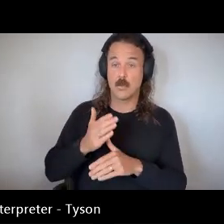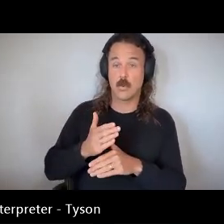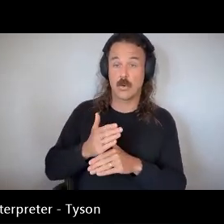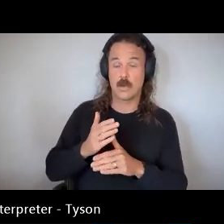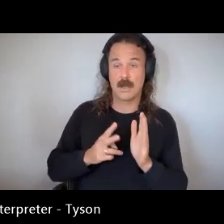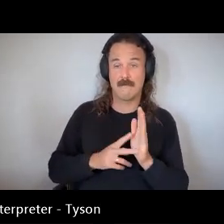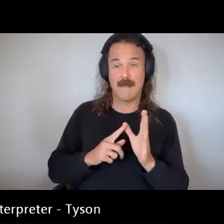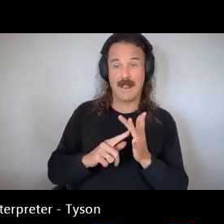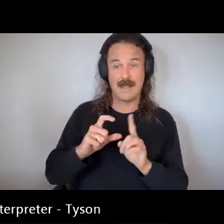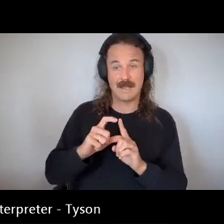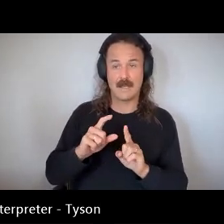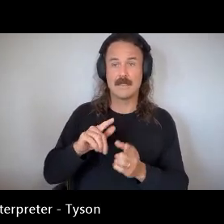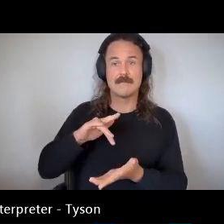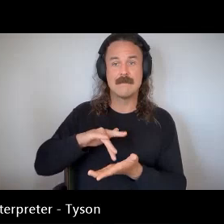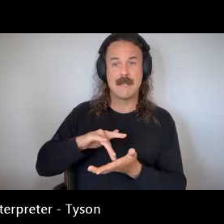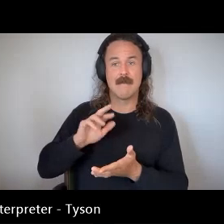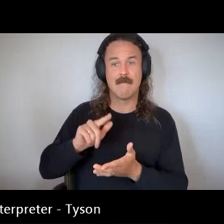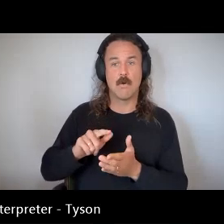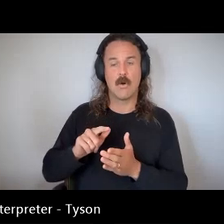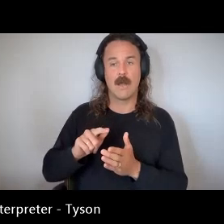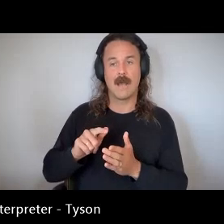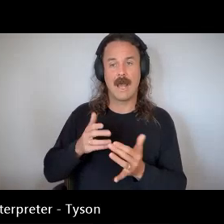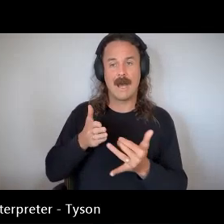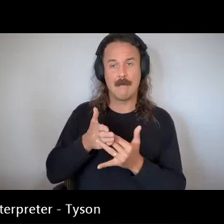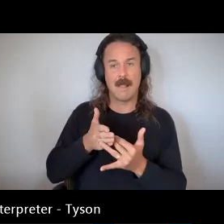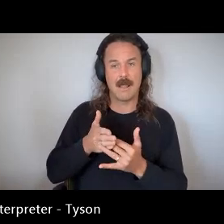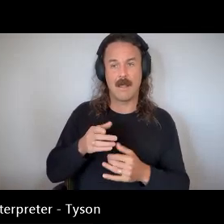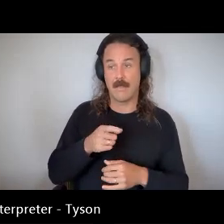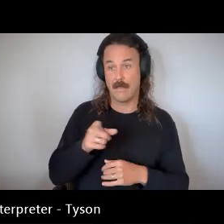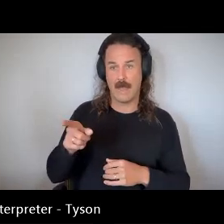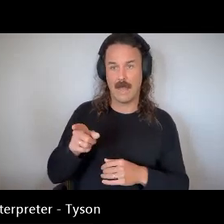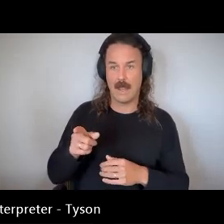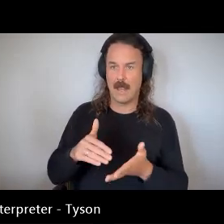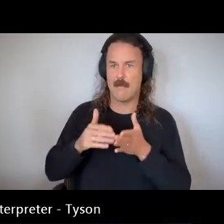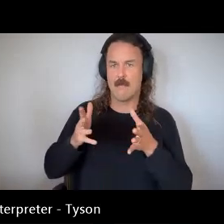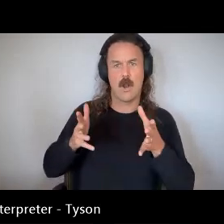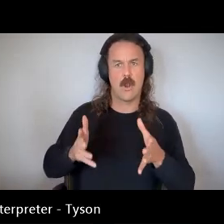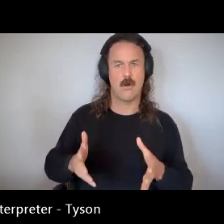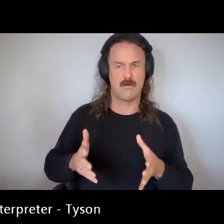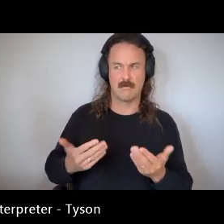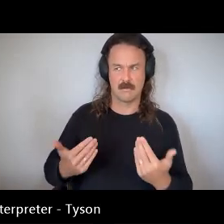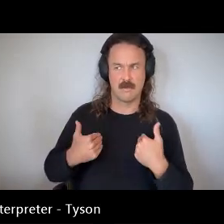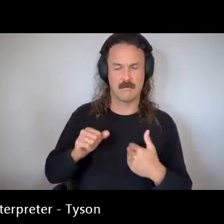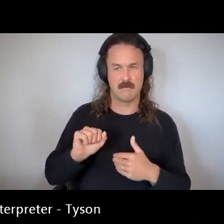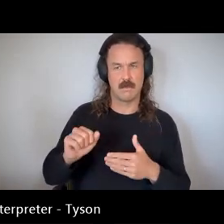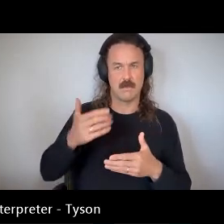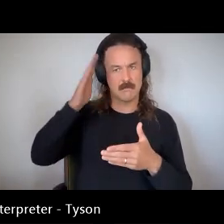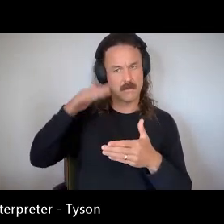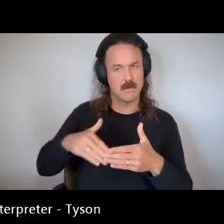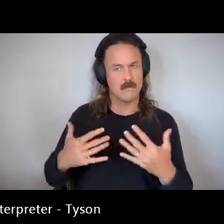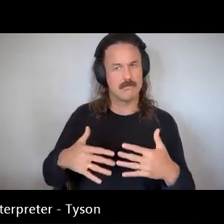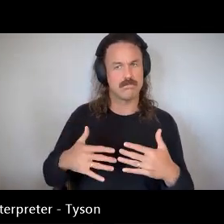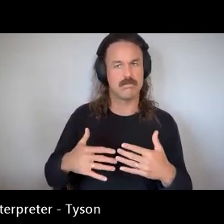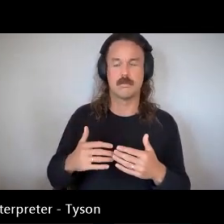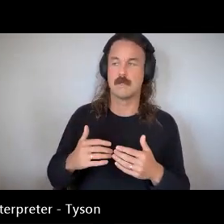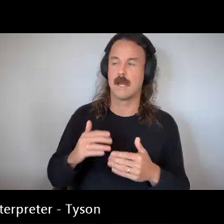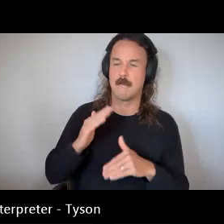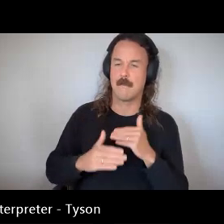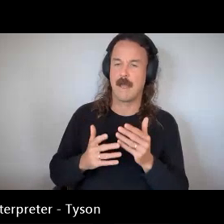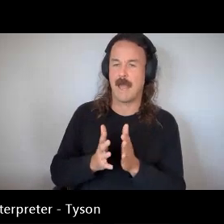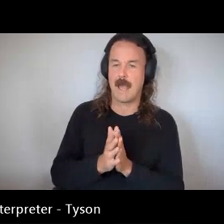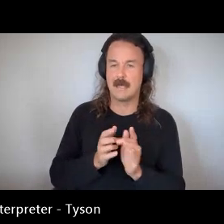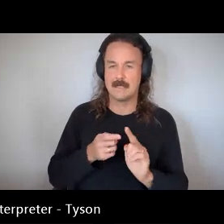Accessibility, who really gave us very expert advice in particular aspects of engaging with